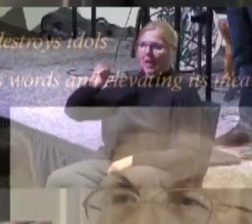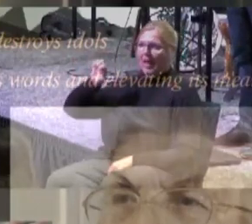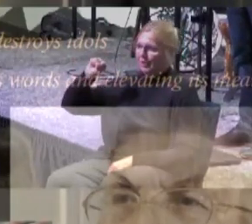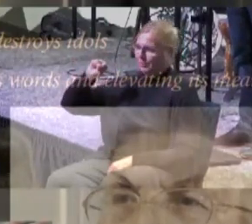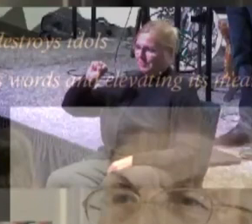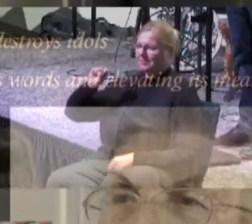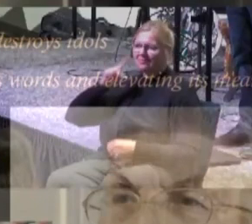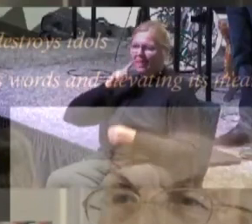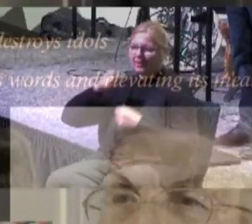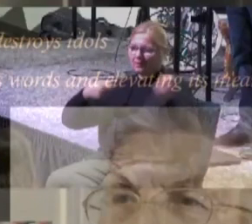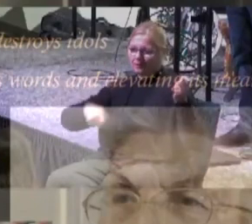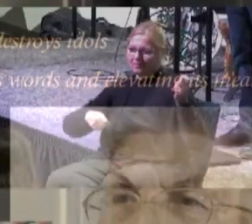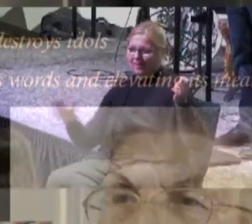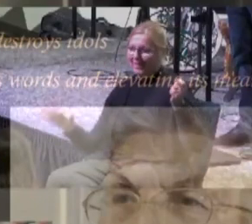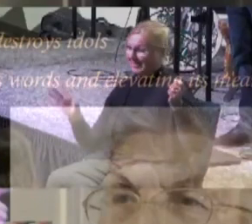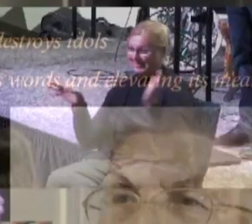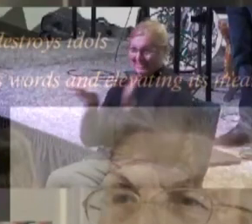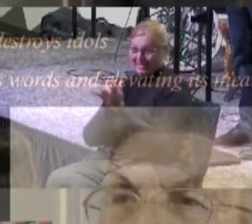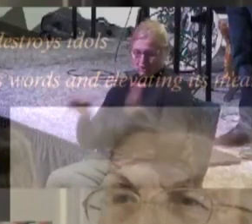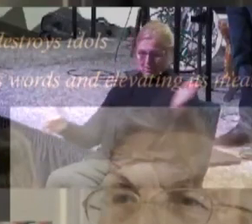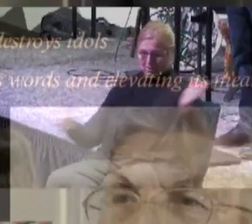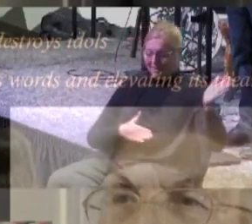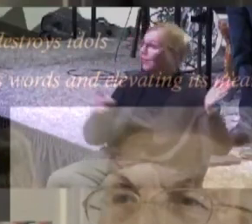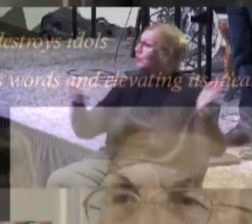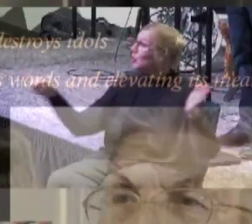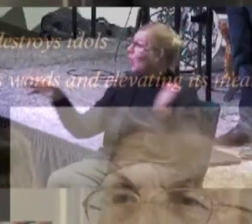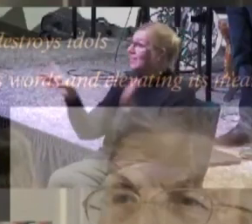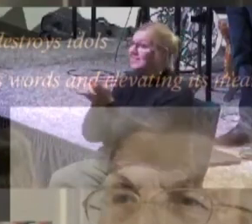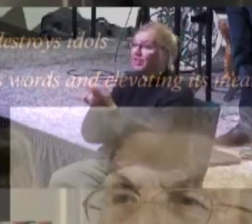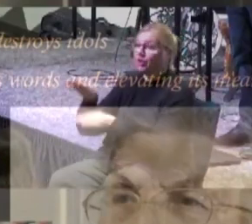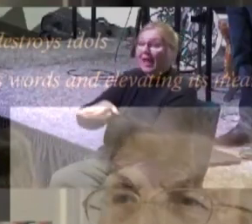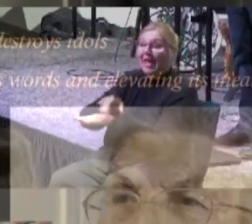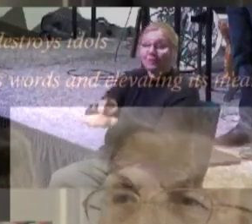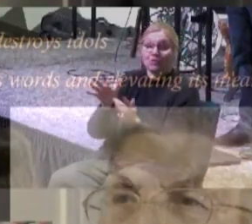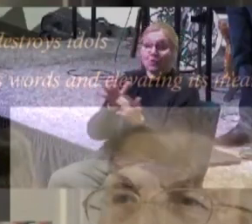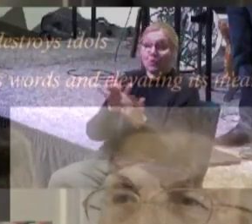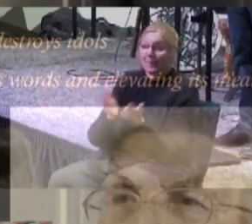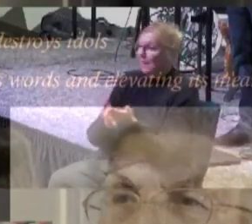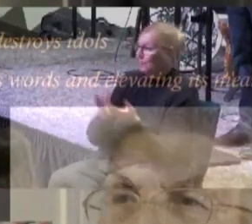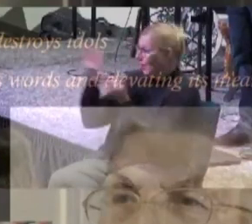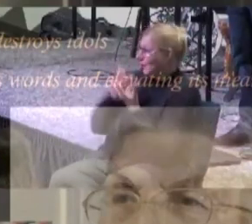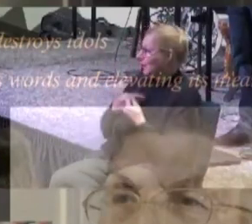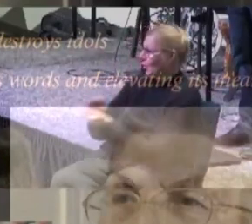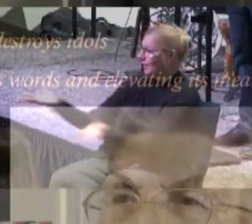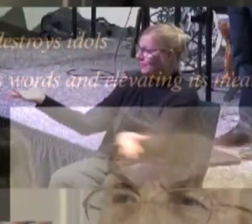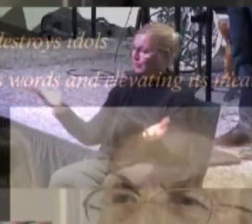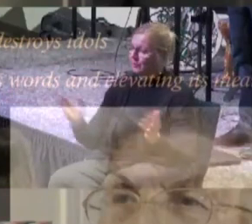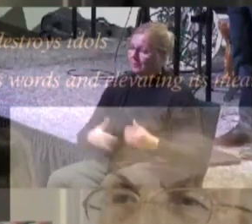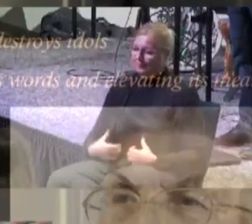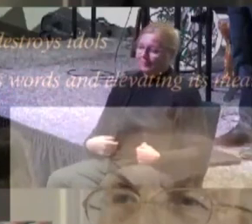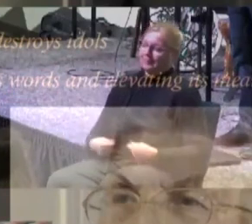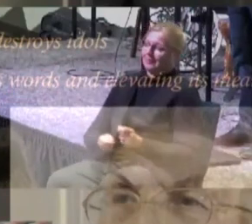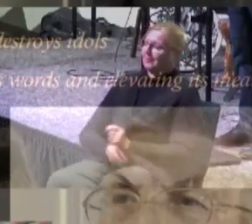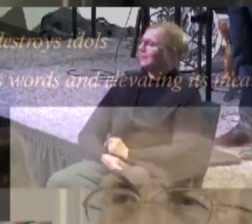would like a sticker to put on your Bible, they're available at the door afterwards. No, they really are.